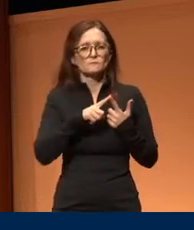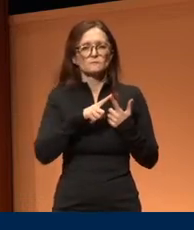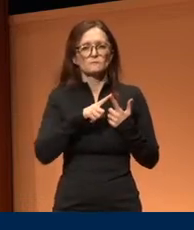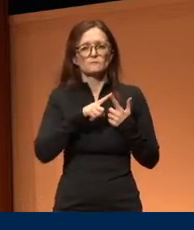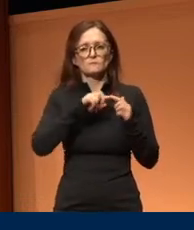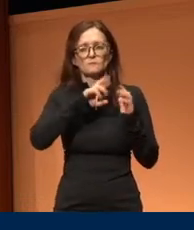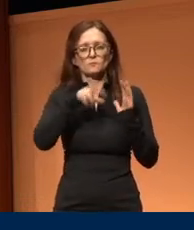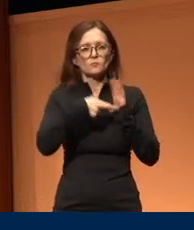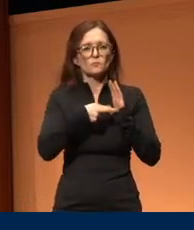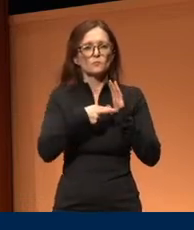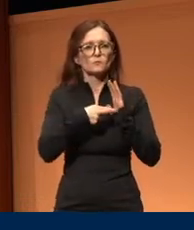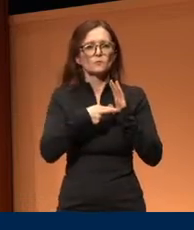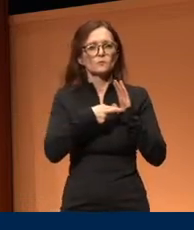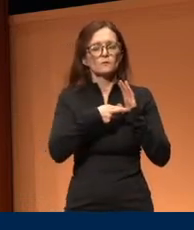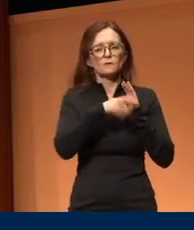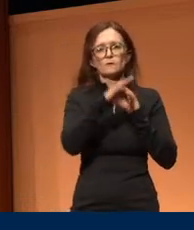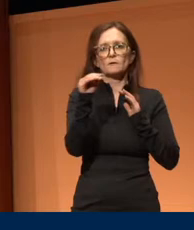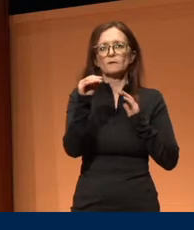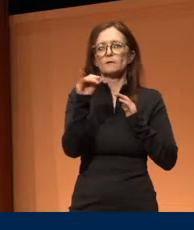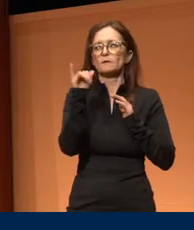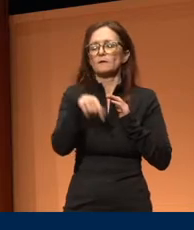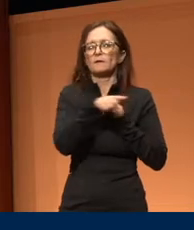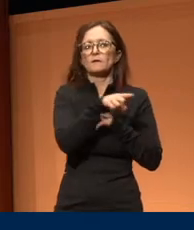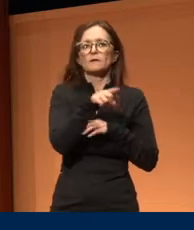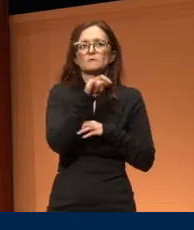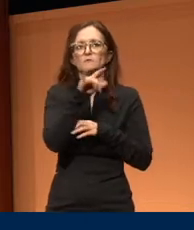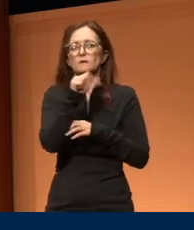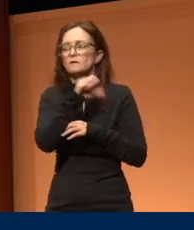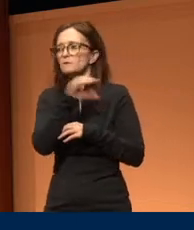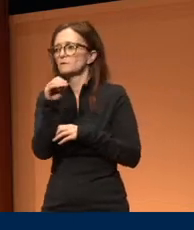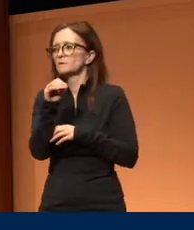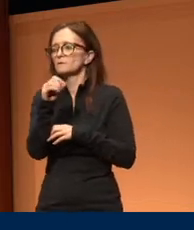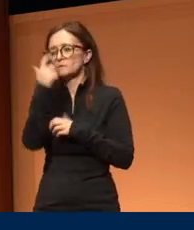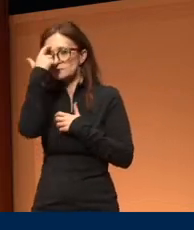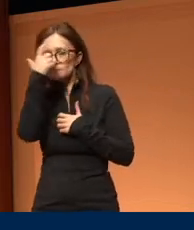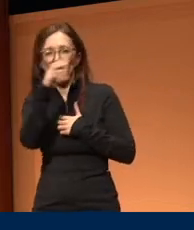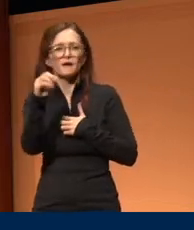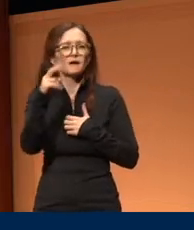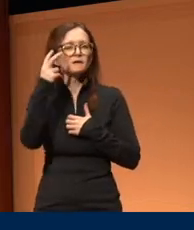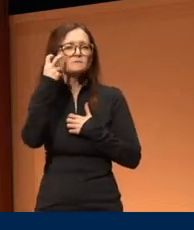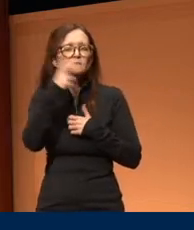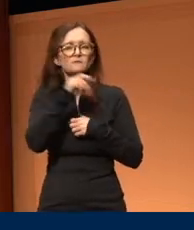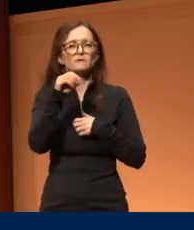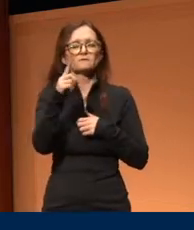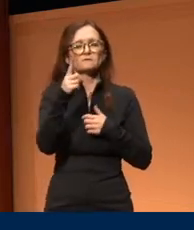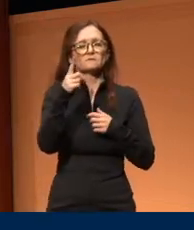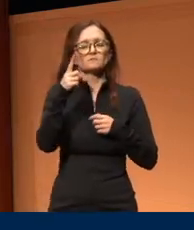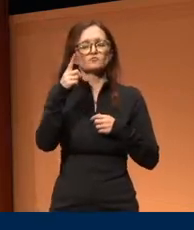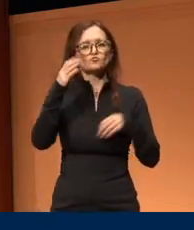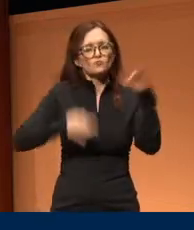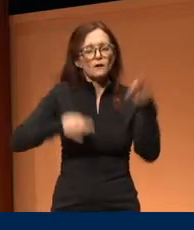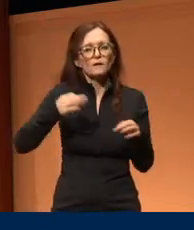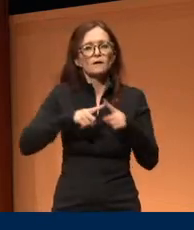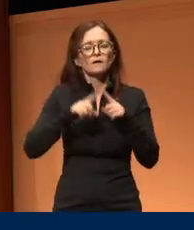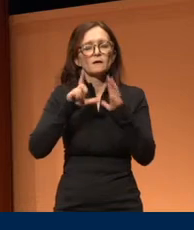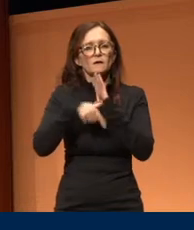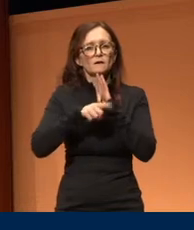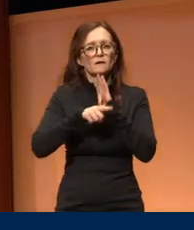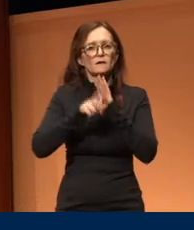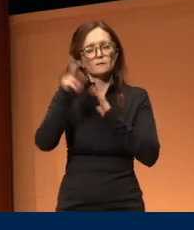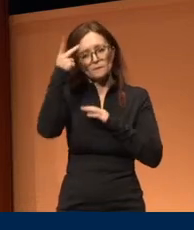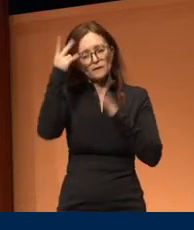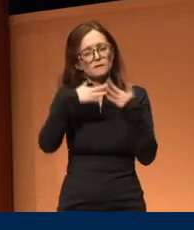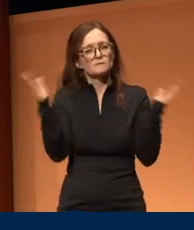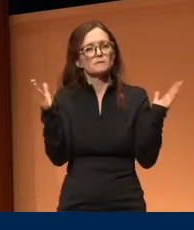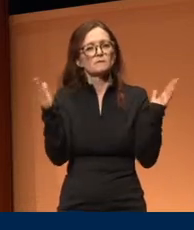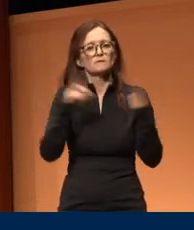Rawls, the later Rawls' epistemic abstinence, right? He wasn't so suspicious in Theory of Justice, but somehow later in Political Liberalism,